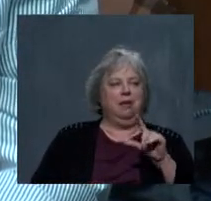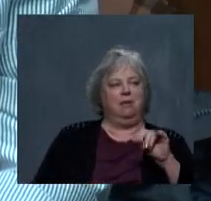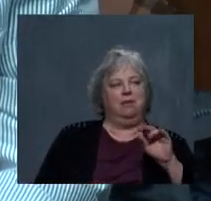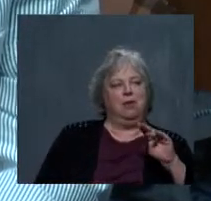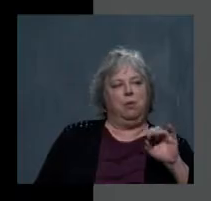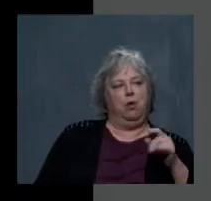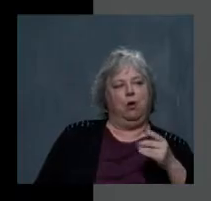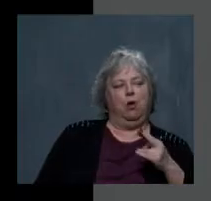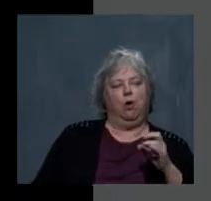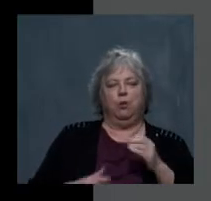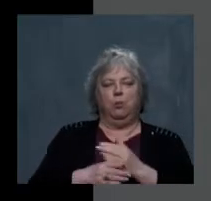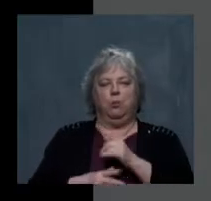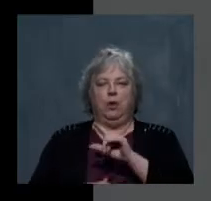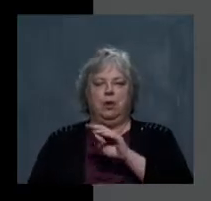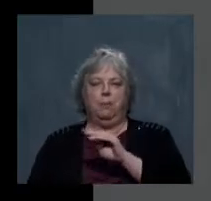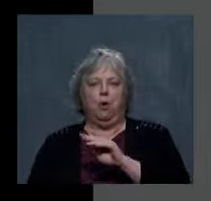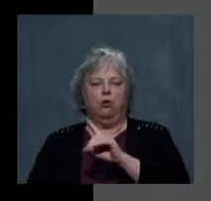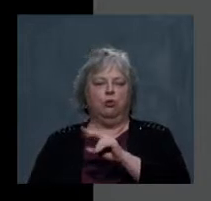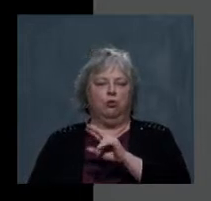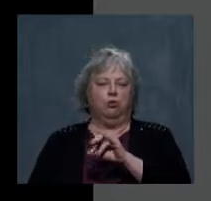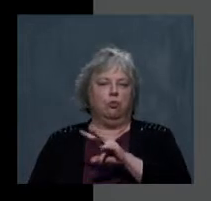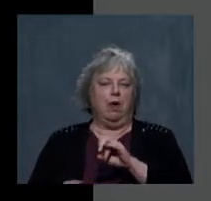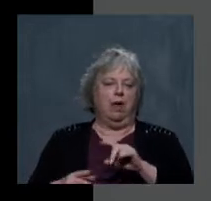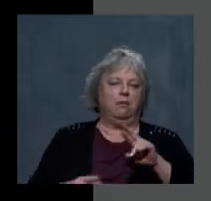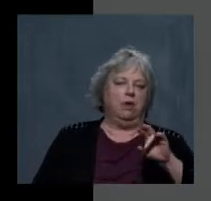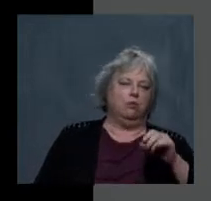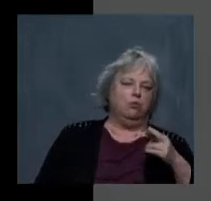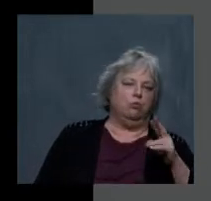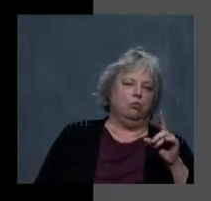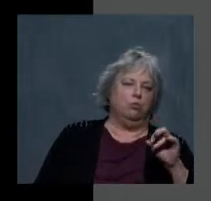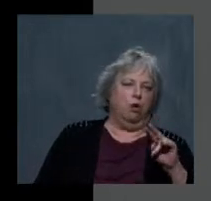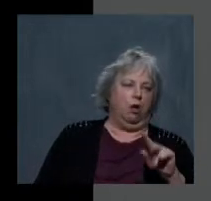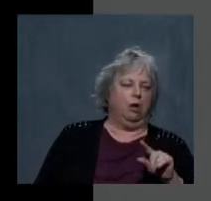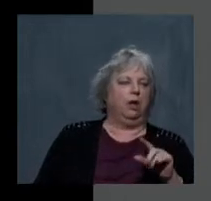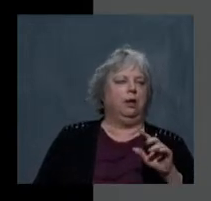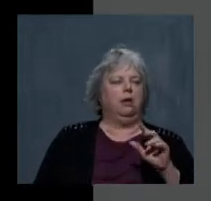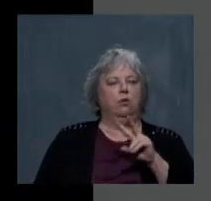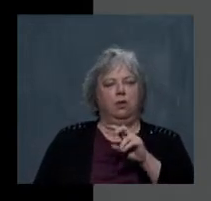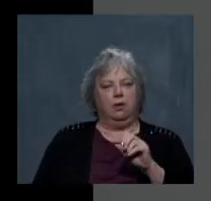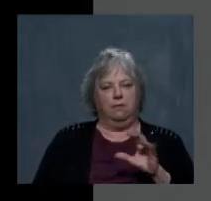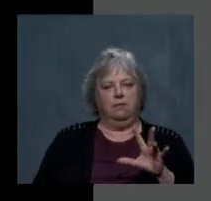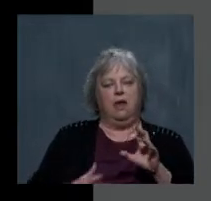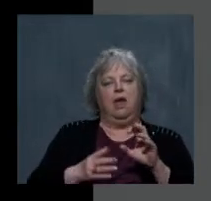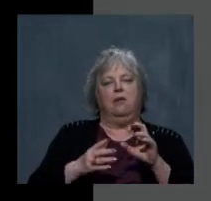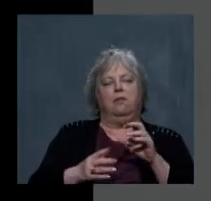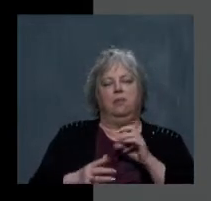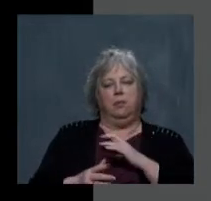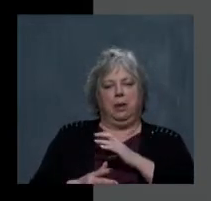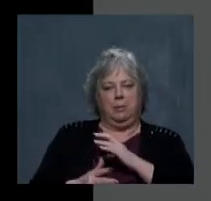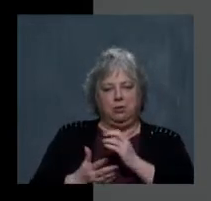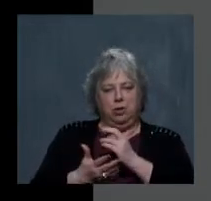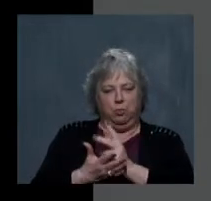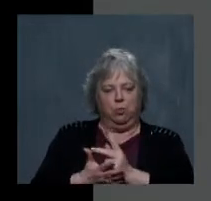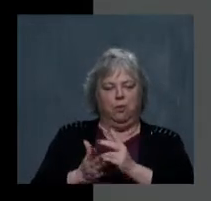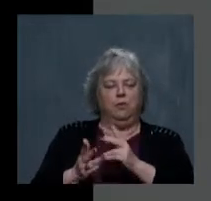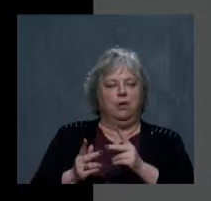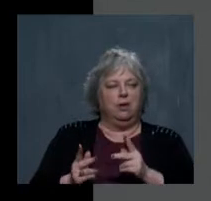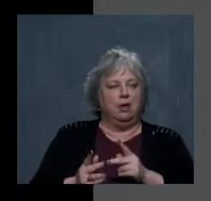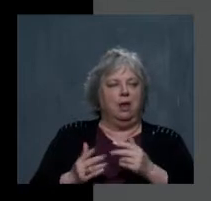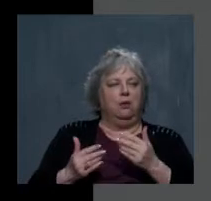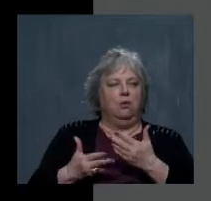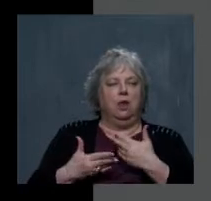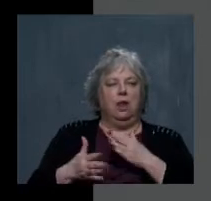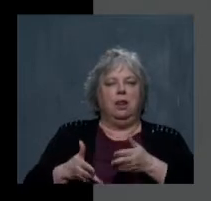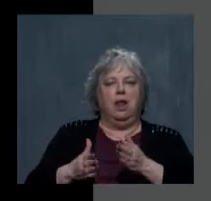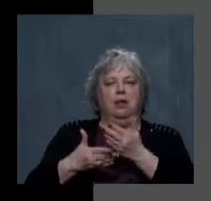Drive between LaMarche Drive and Rolling Road. On August 18, 2005, the Little Rock Planning Commission approved a preliminary plat request for the site to allow the subdivision